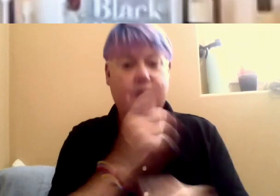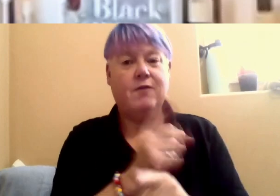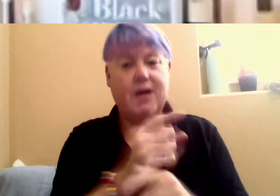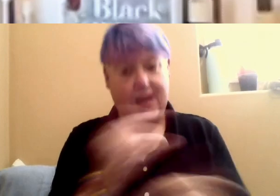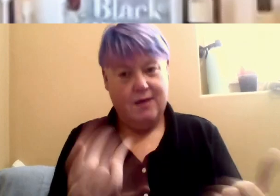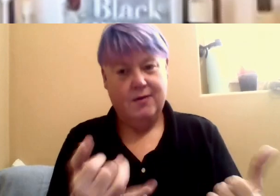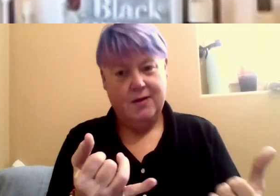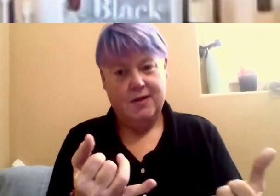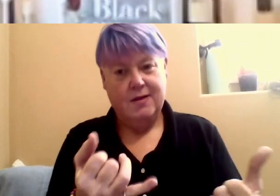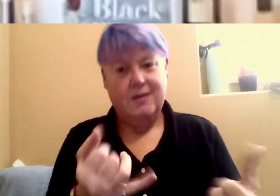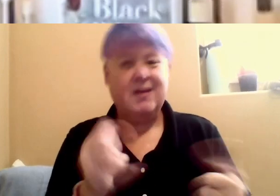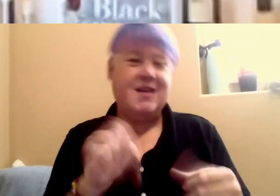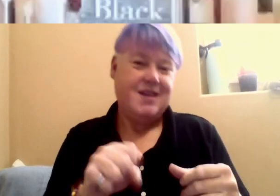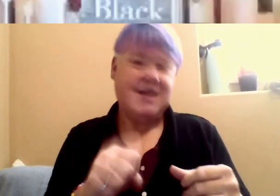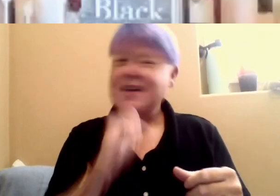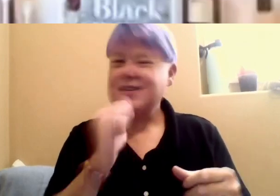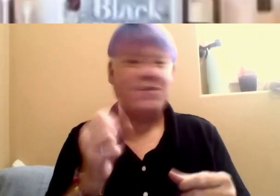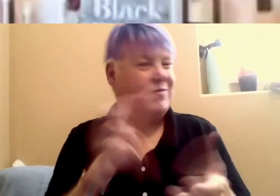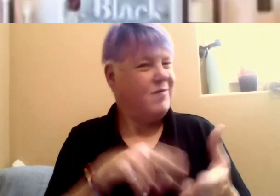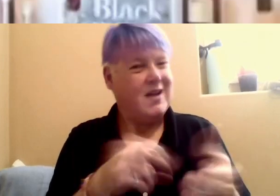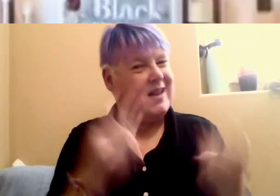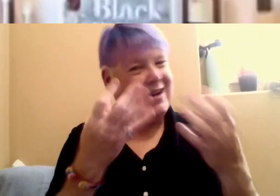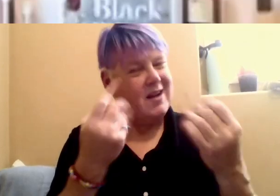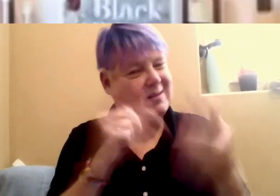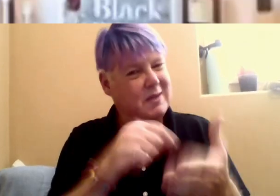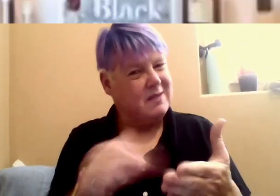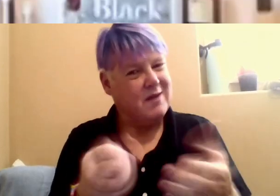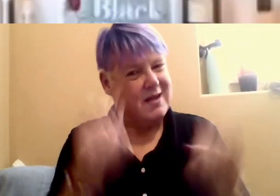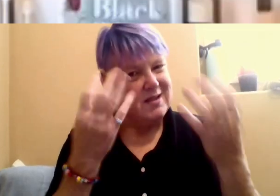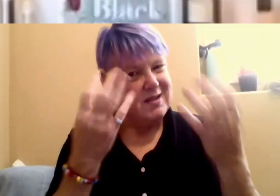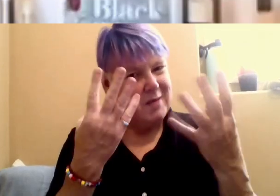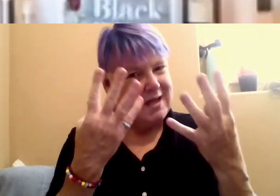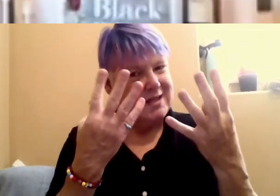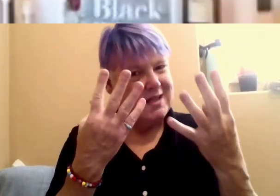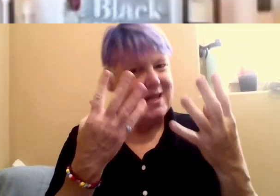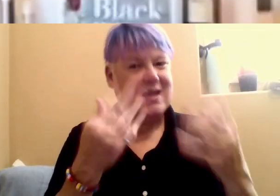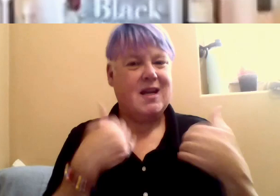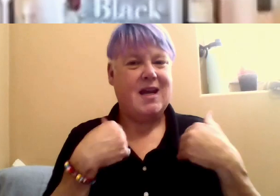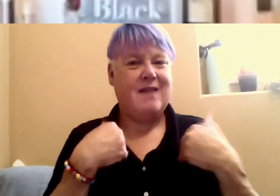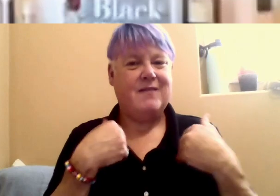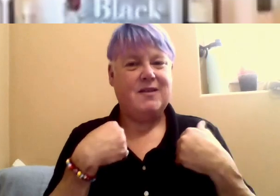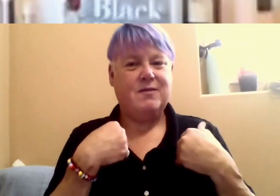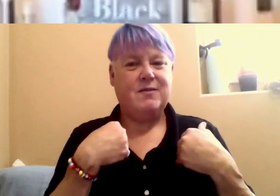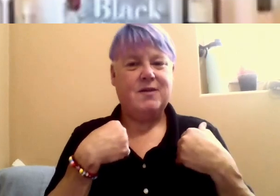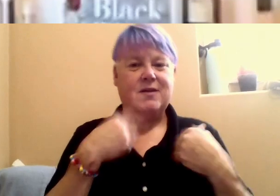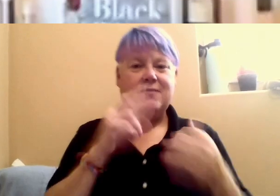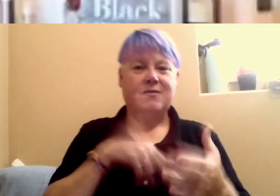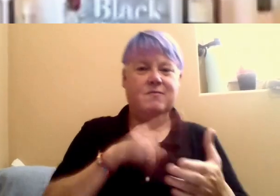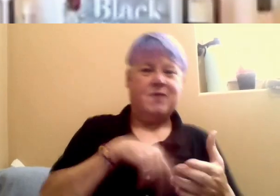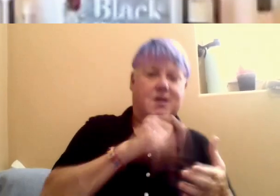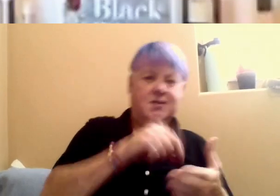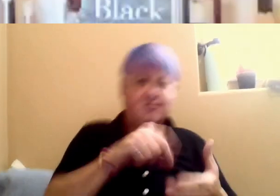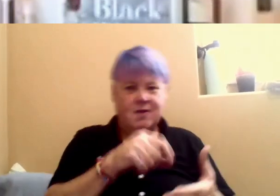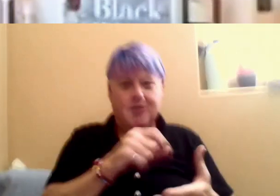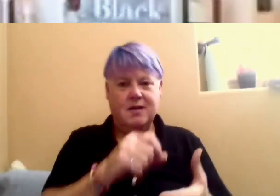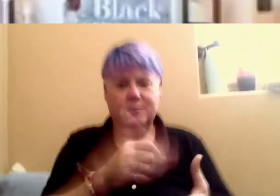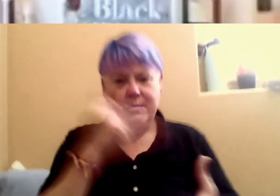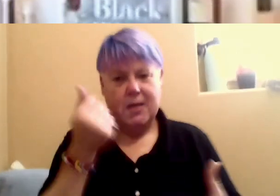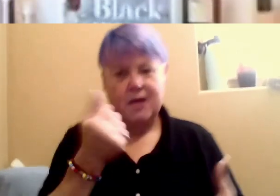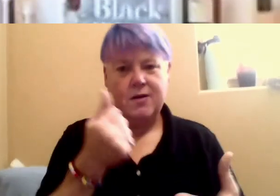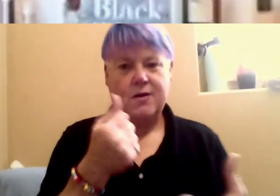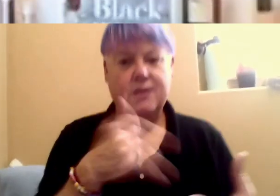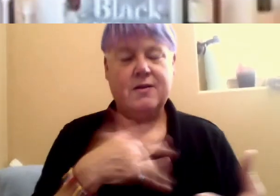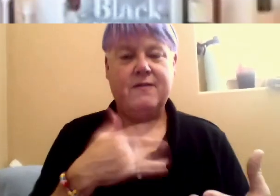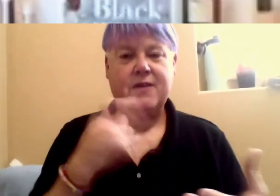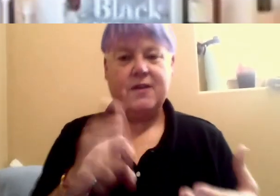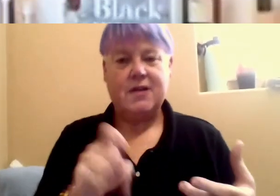But yeah, I don't read a ton because I'm writing so much, but I kind of have to, because you have to read to write better. So I definitely do read,